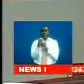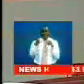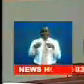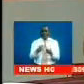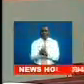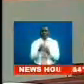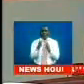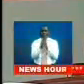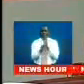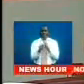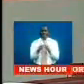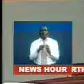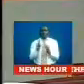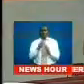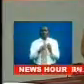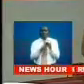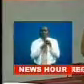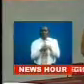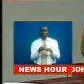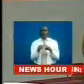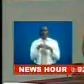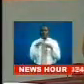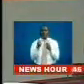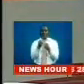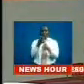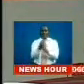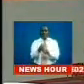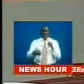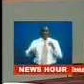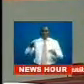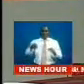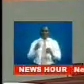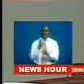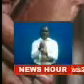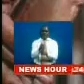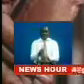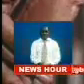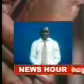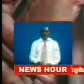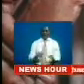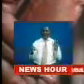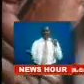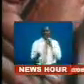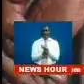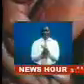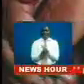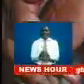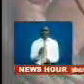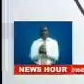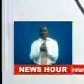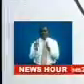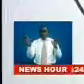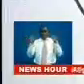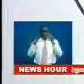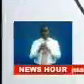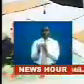lawyers and the vulnerable in society to access justice in the country. The Legal Aid Week celebrations emerged from